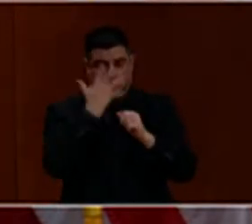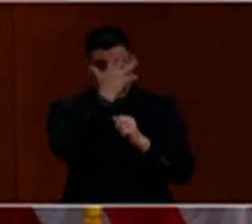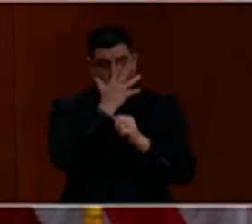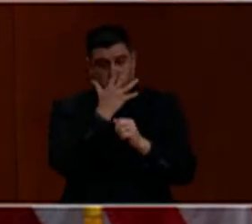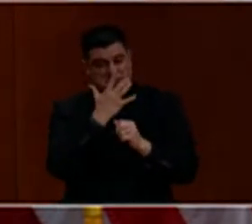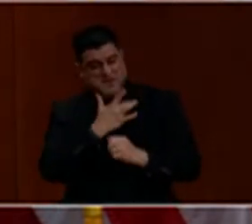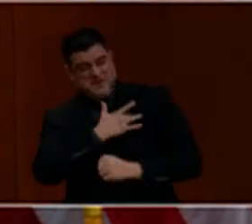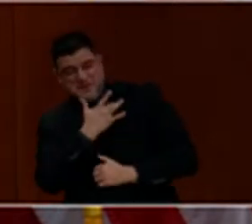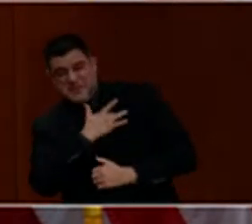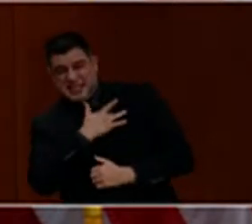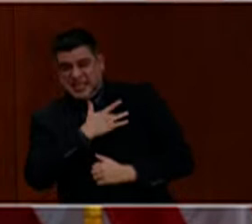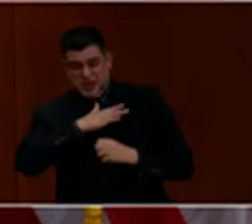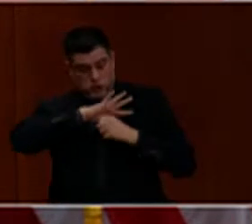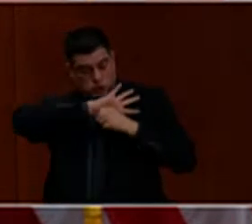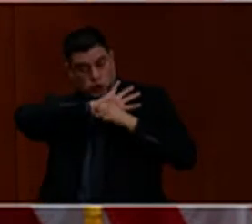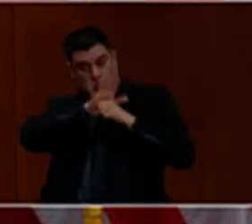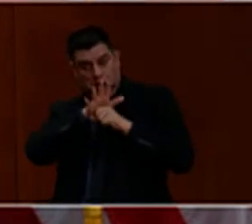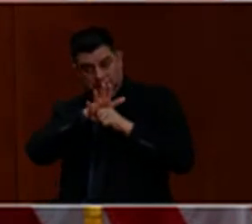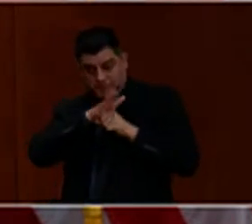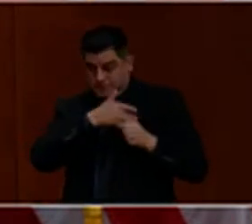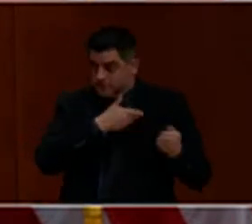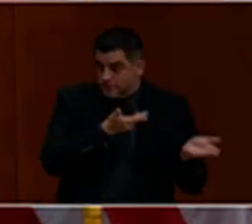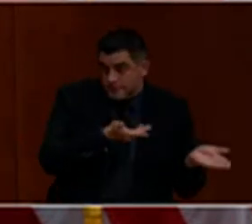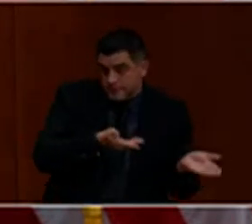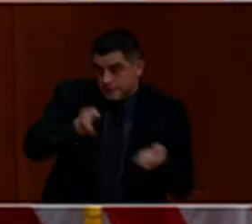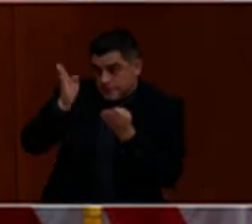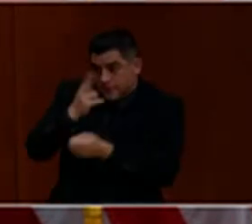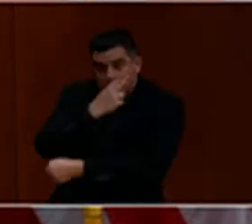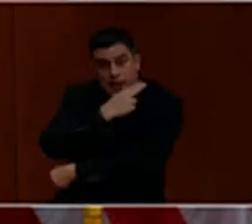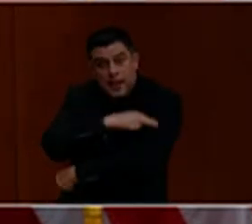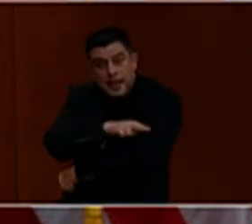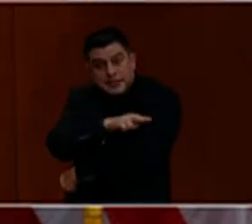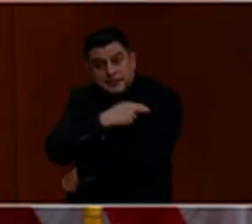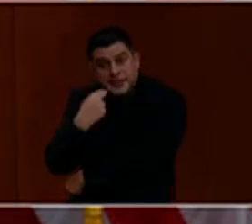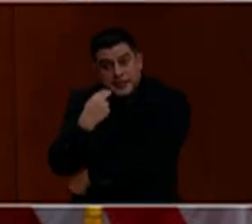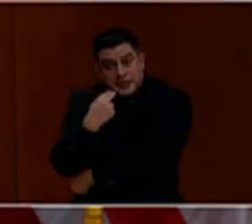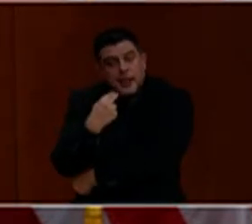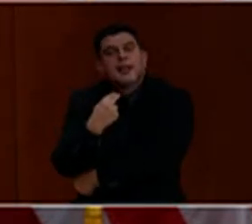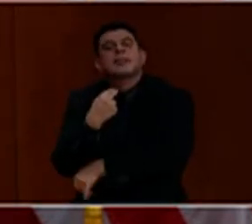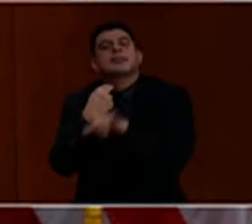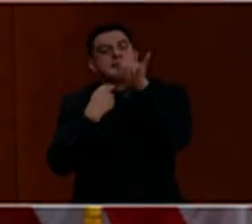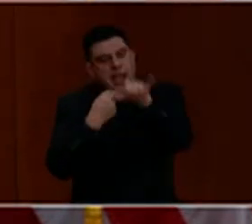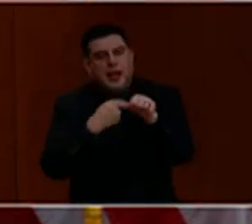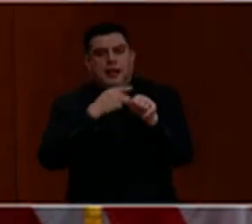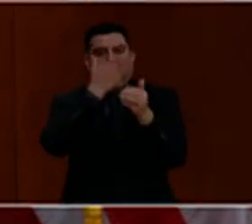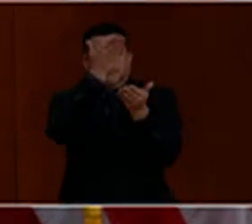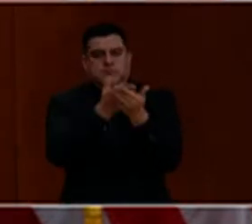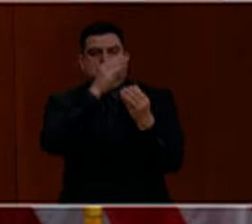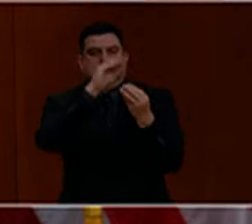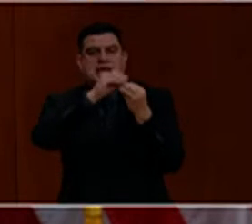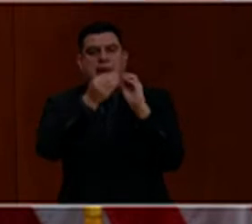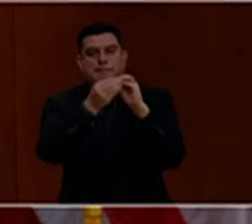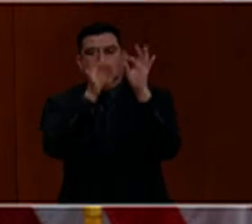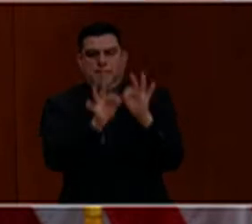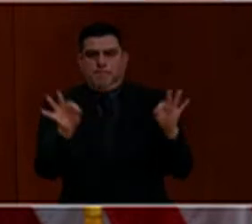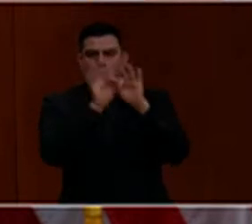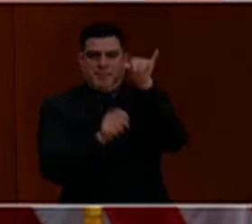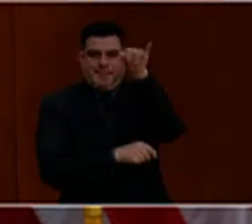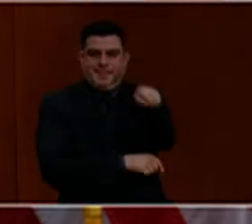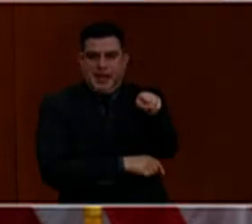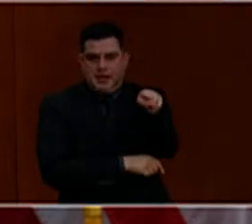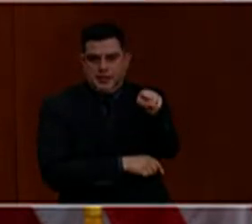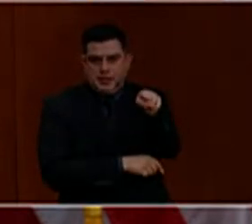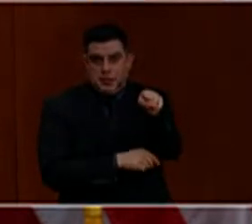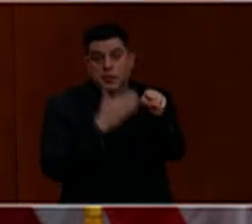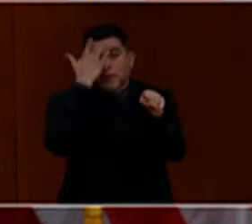I think we're seeing similar trends throughout the Sun Belt as some states like Arizona started rising a little bit for us. They've fallen a little